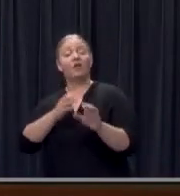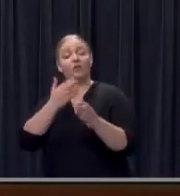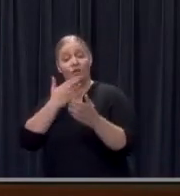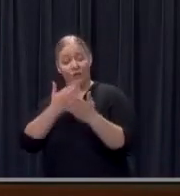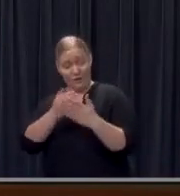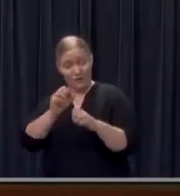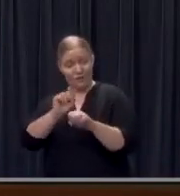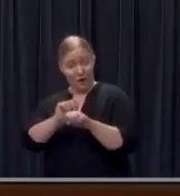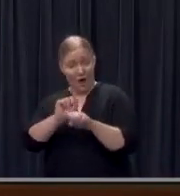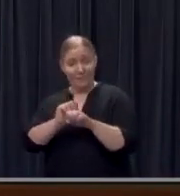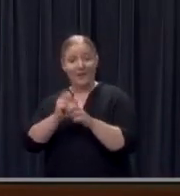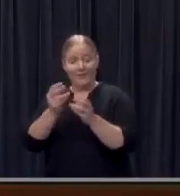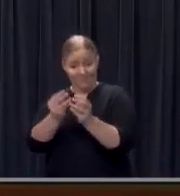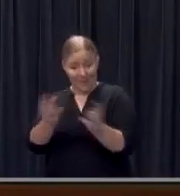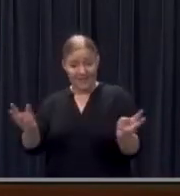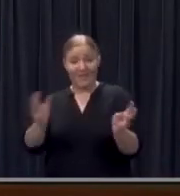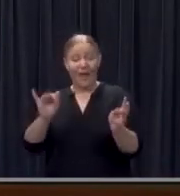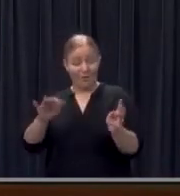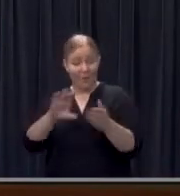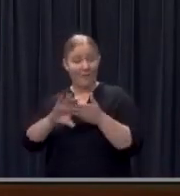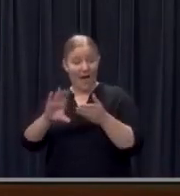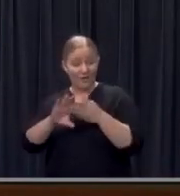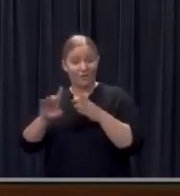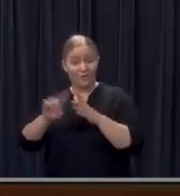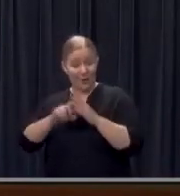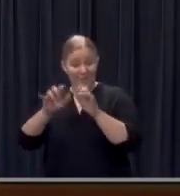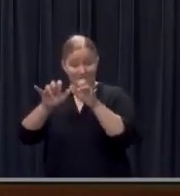extremely well. So kudos to lots of people for this.